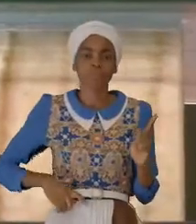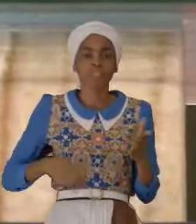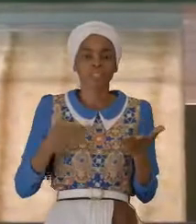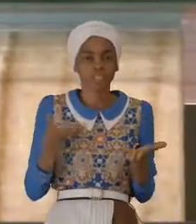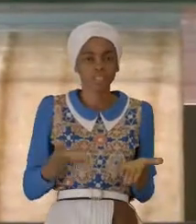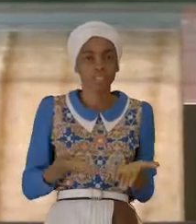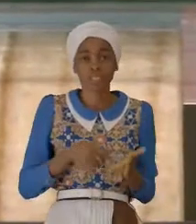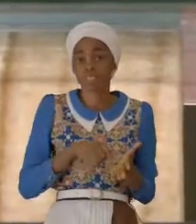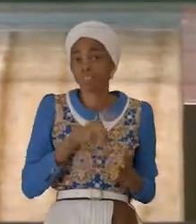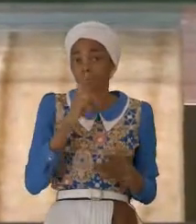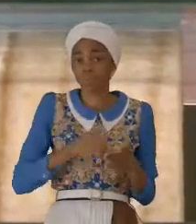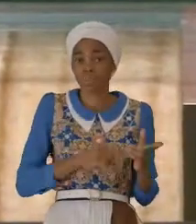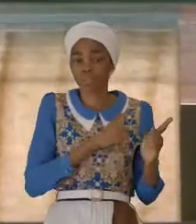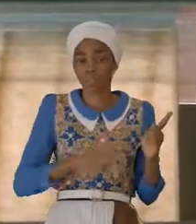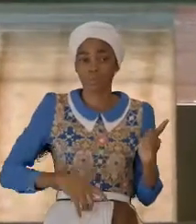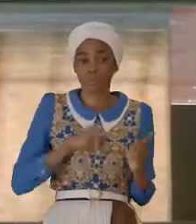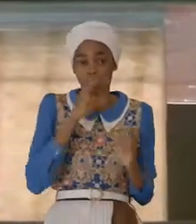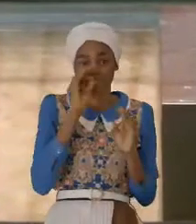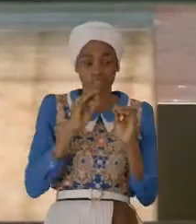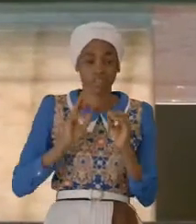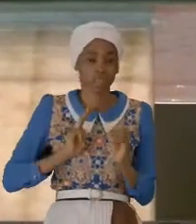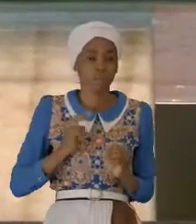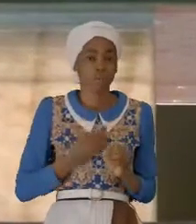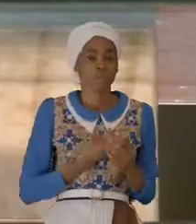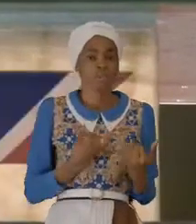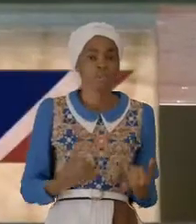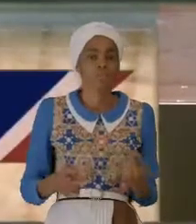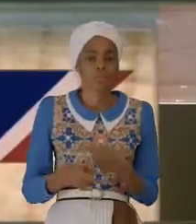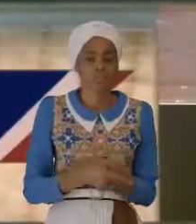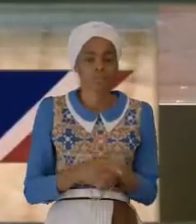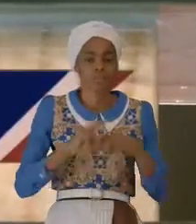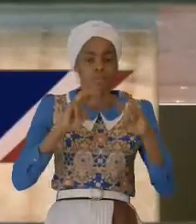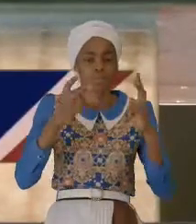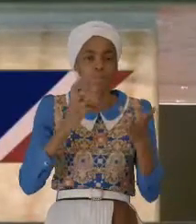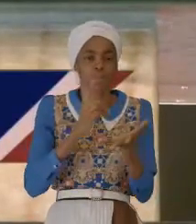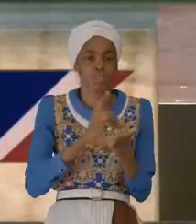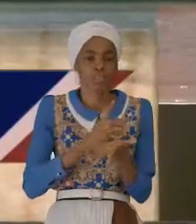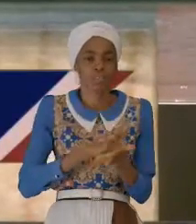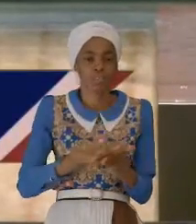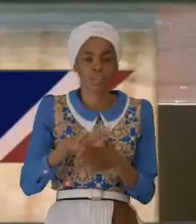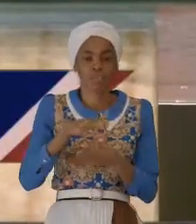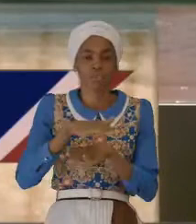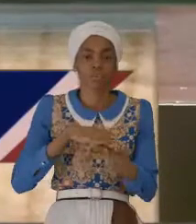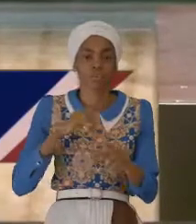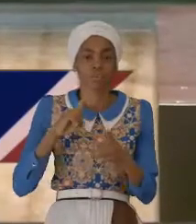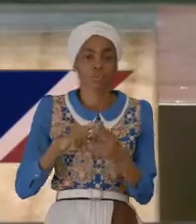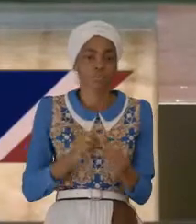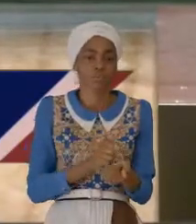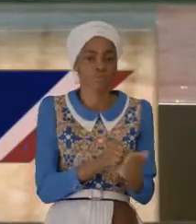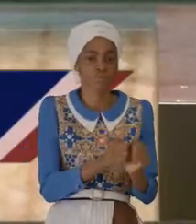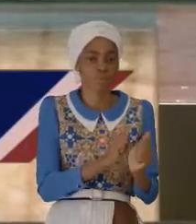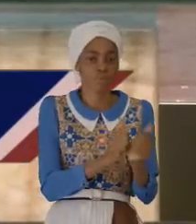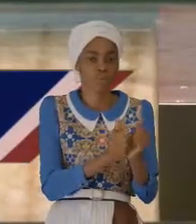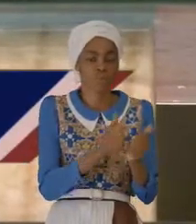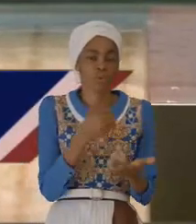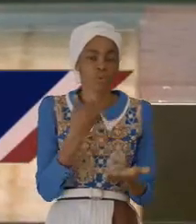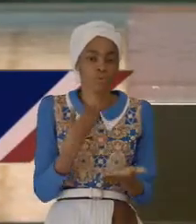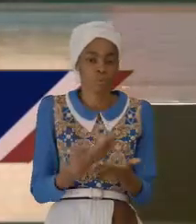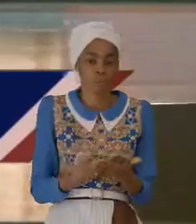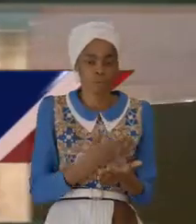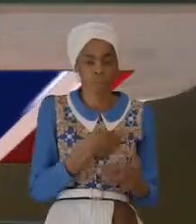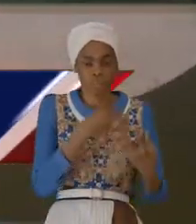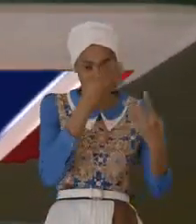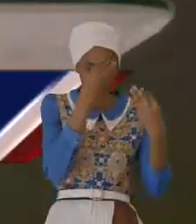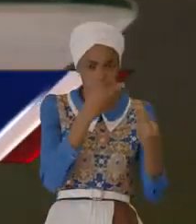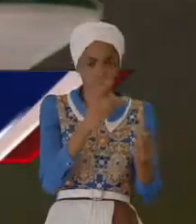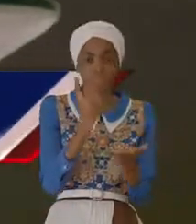is teaching us today Divine call the wrong way and obey the